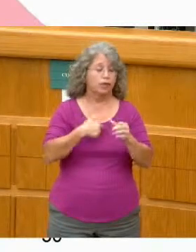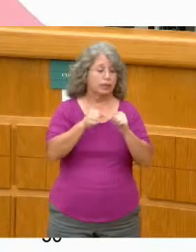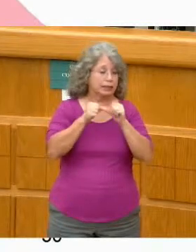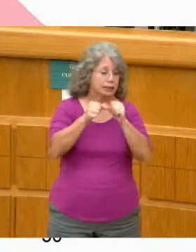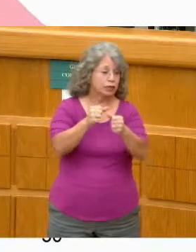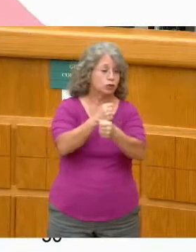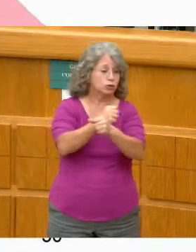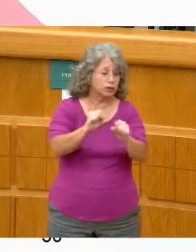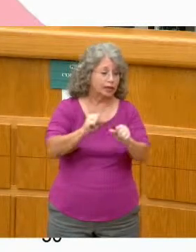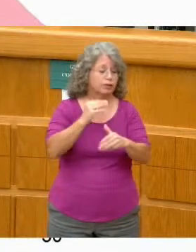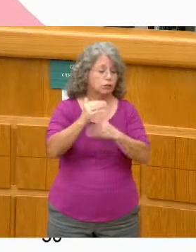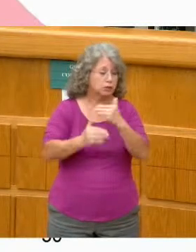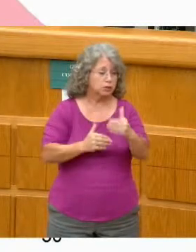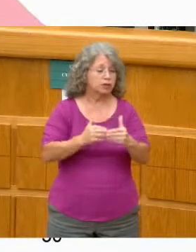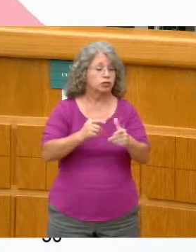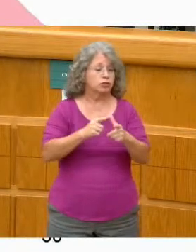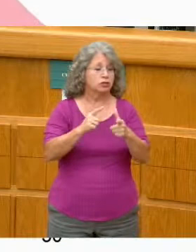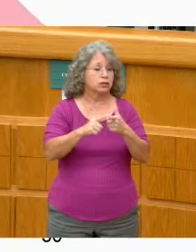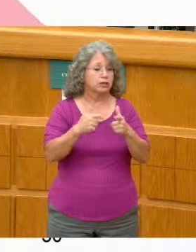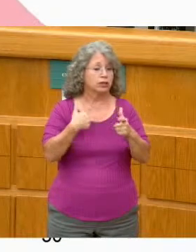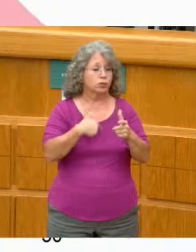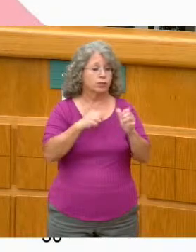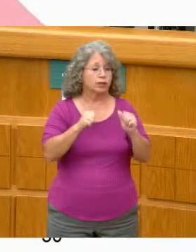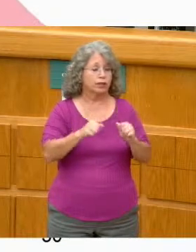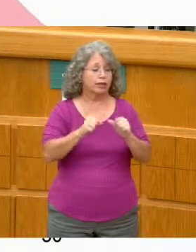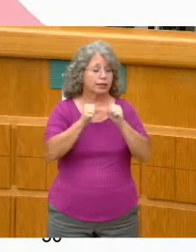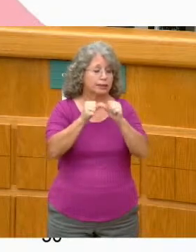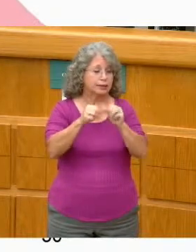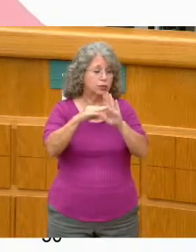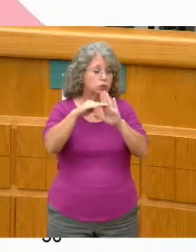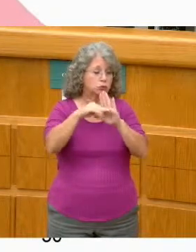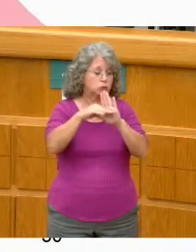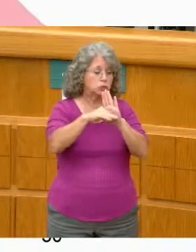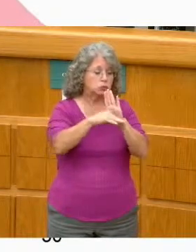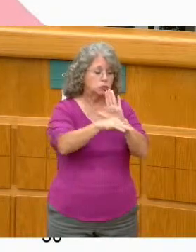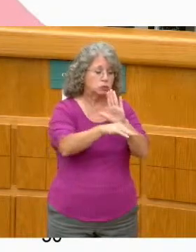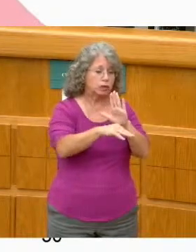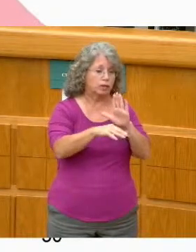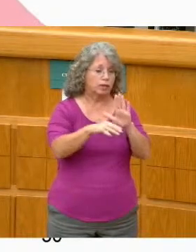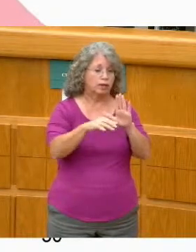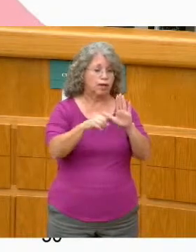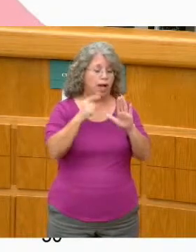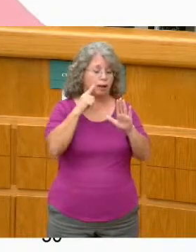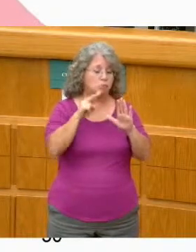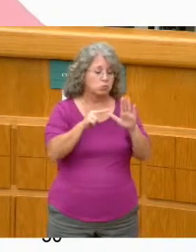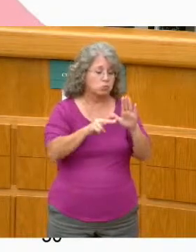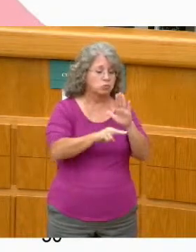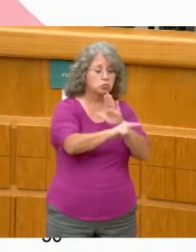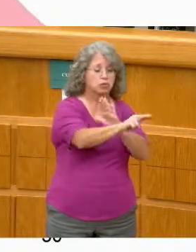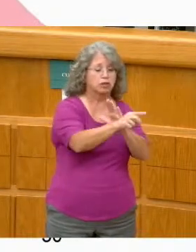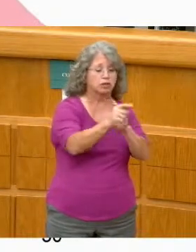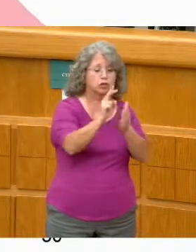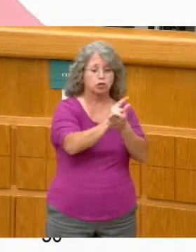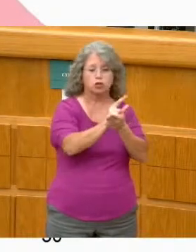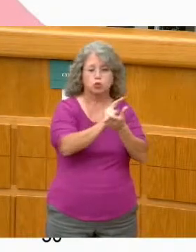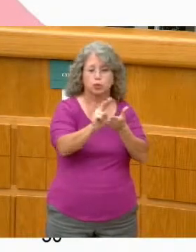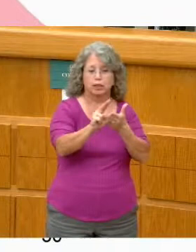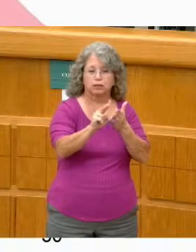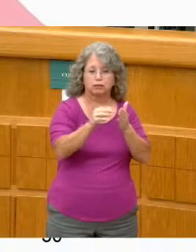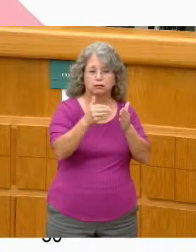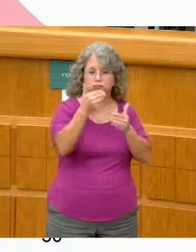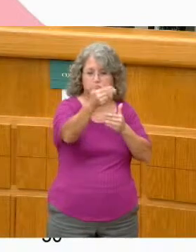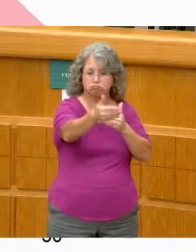down. Now, I'm projecting this out 2 weeks into the future approximately, and so we could be down